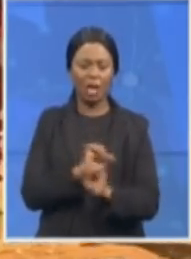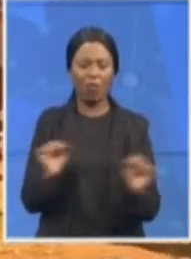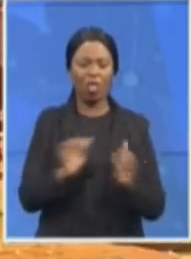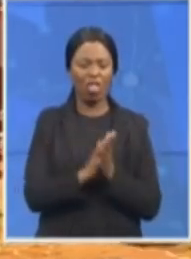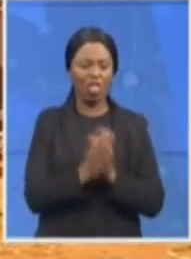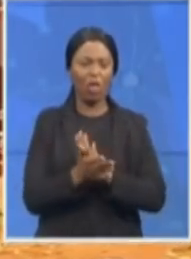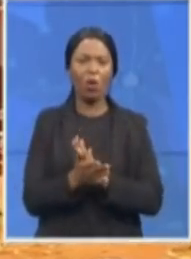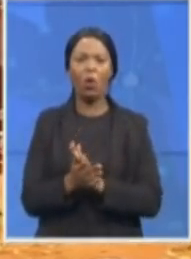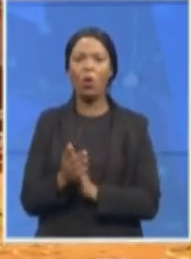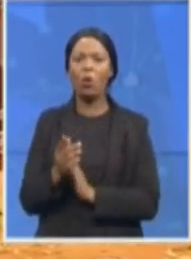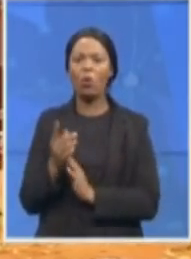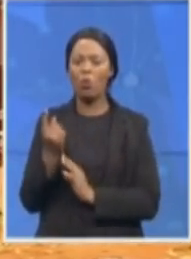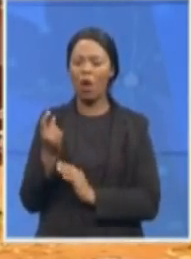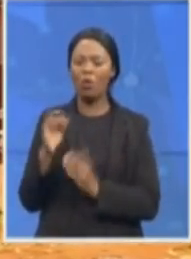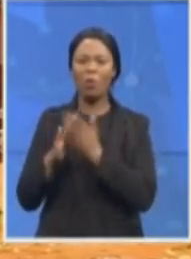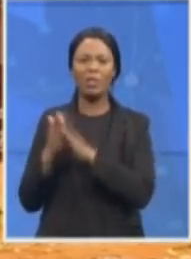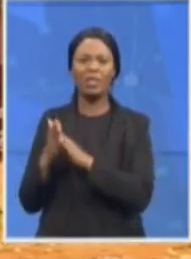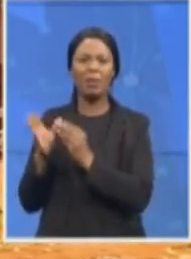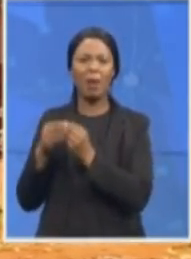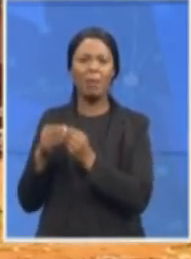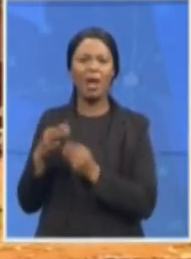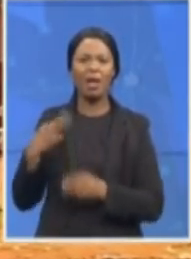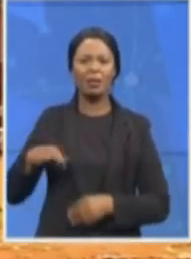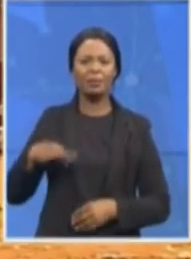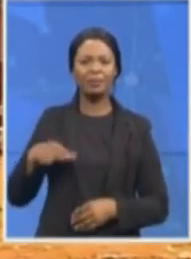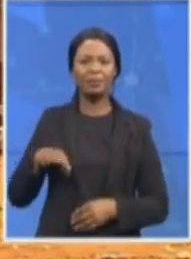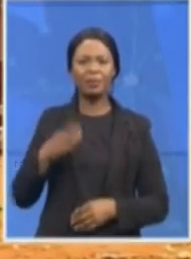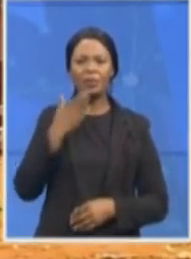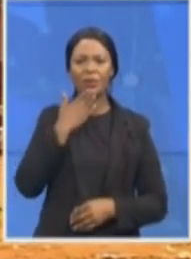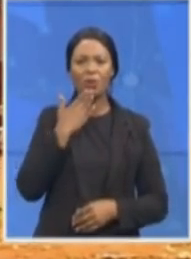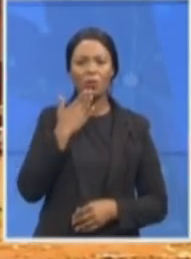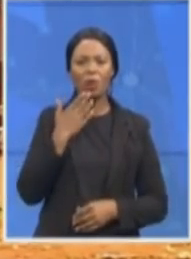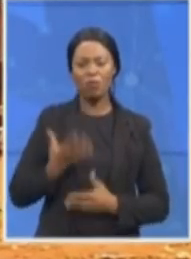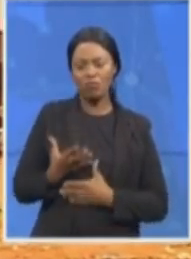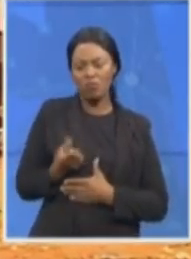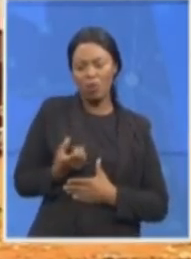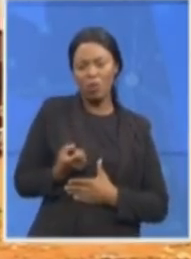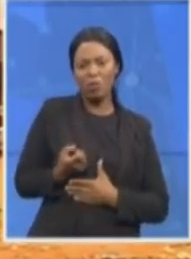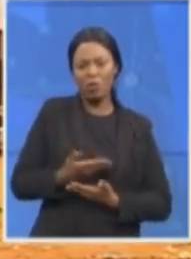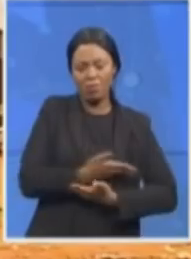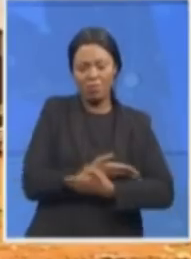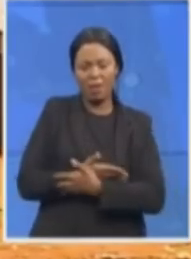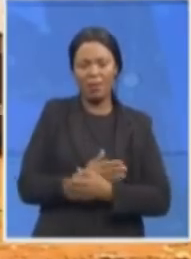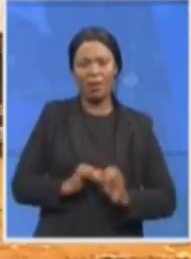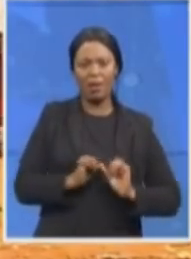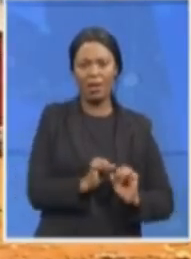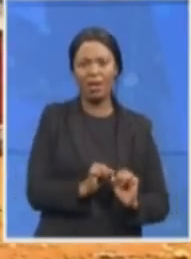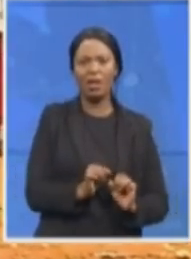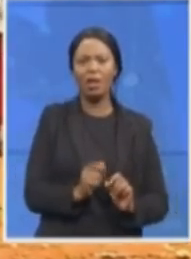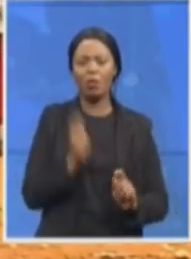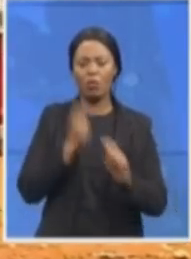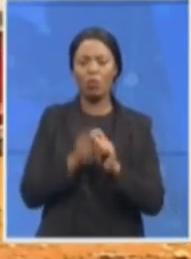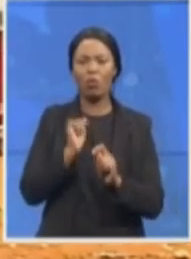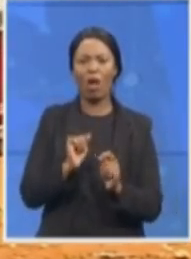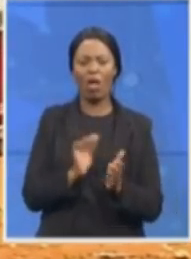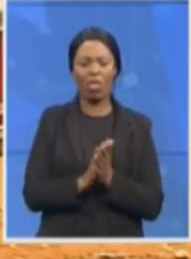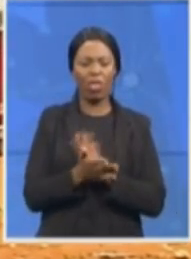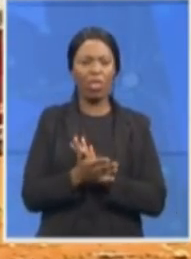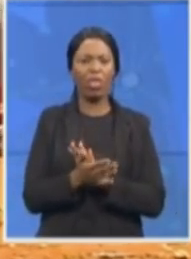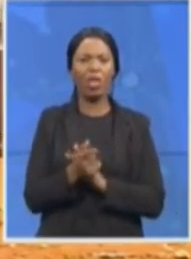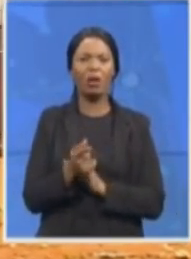lady who had a baby, who is breastfeeding a baby. And they need to be able to rebuild her shack before